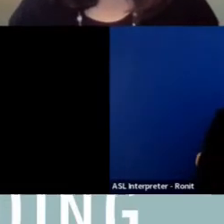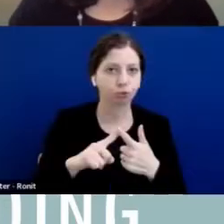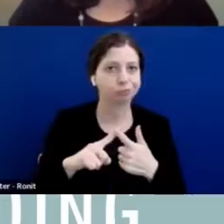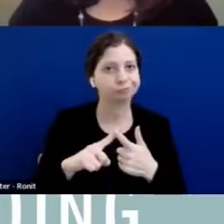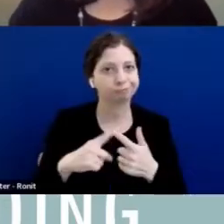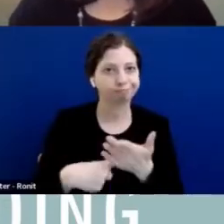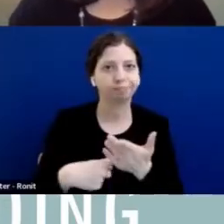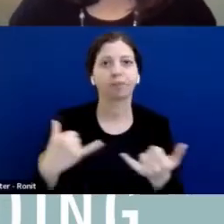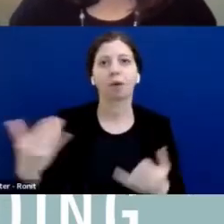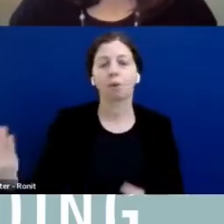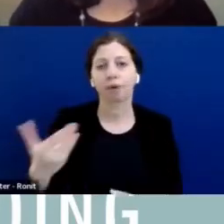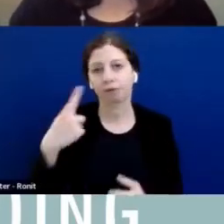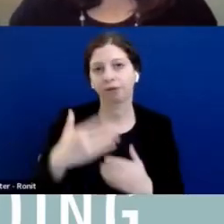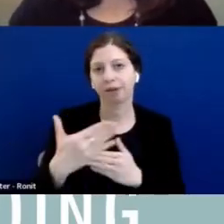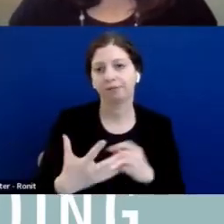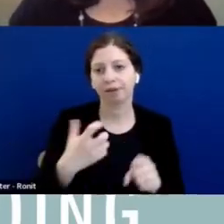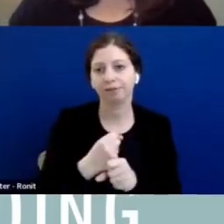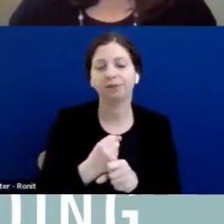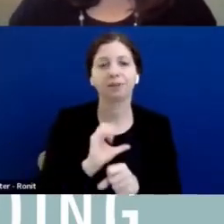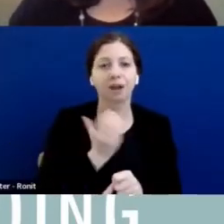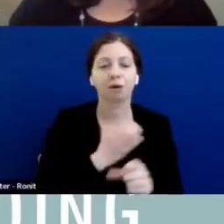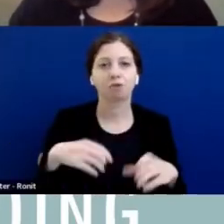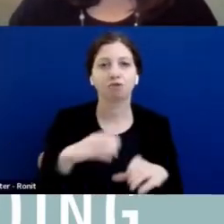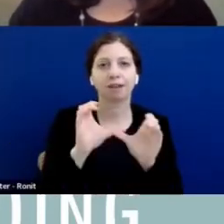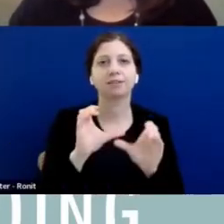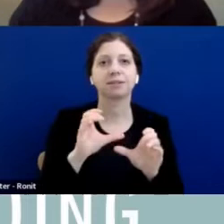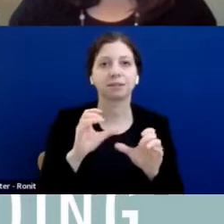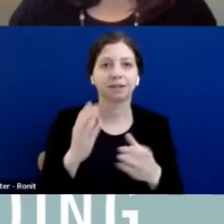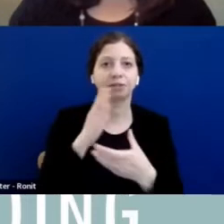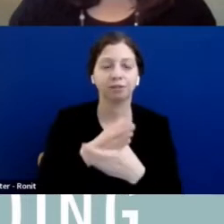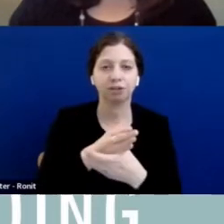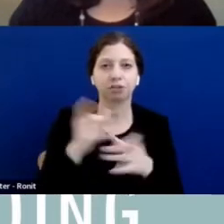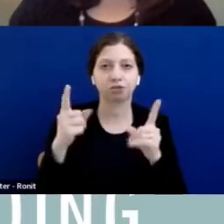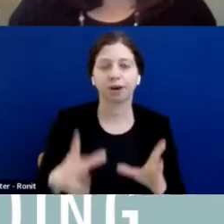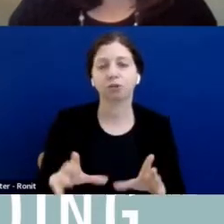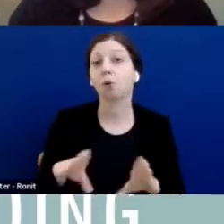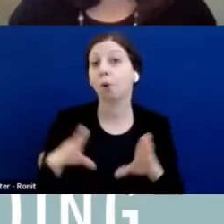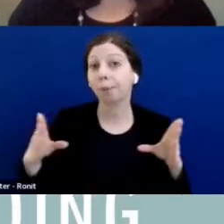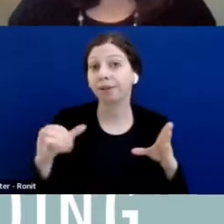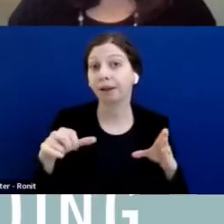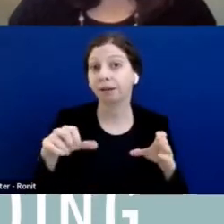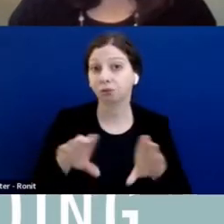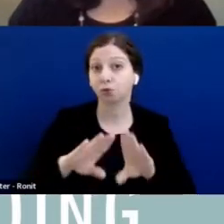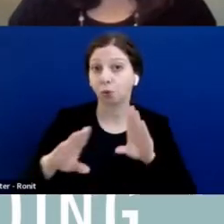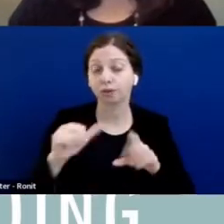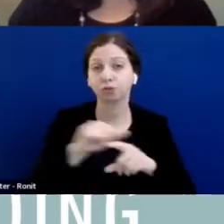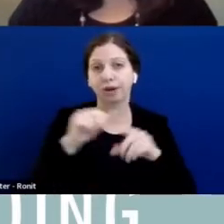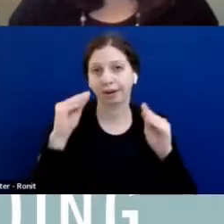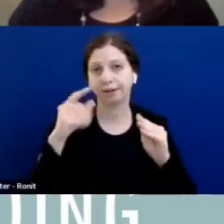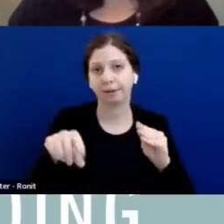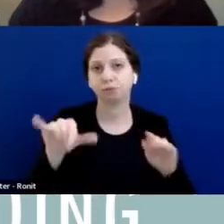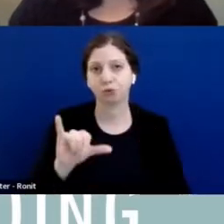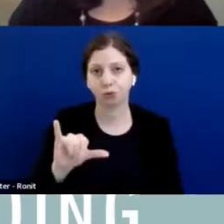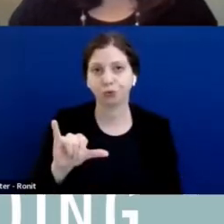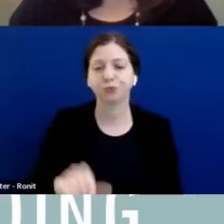are welcoming for the next 5 years our Crisis Intervention Center director. We're opening that door, and we're training them as well.